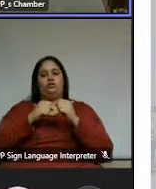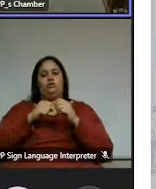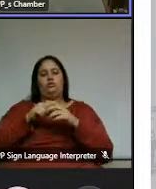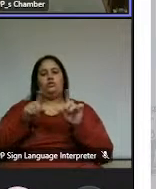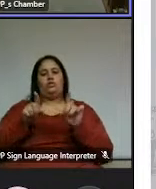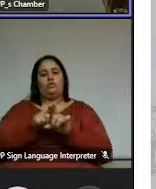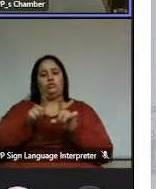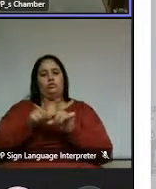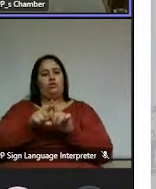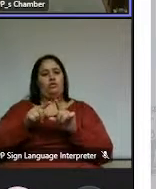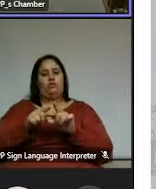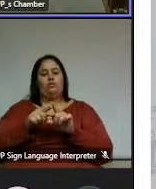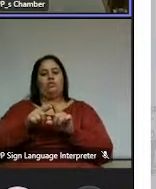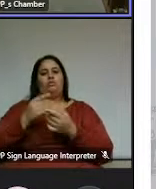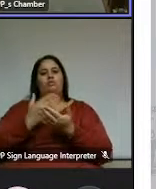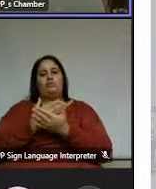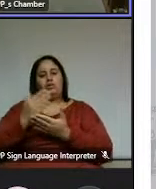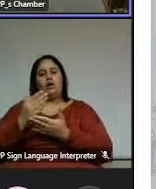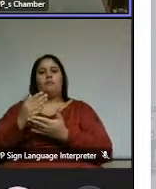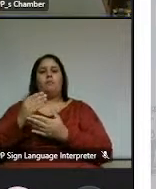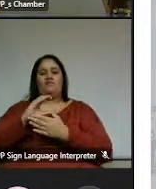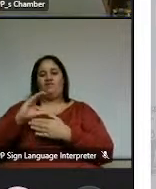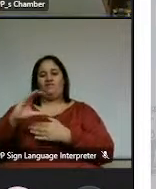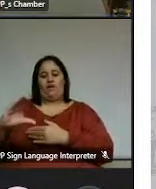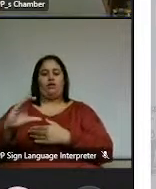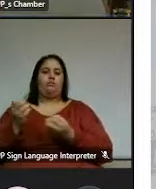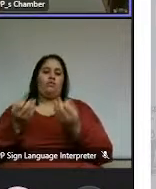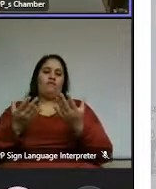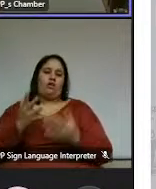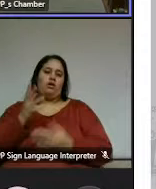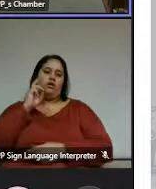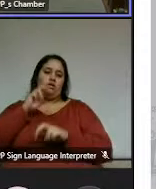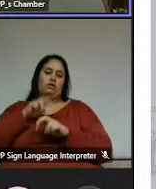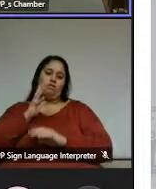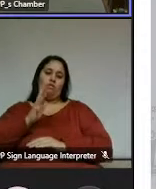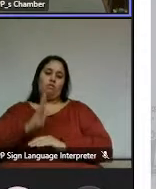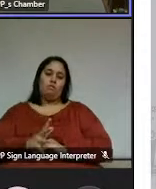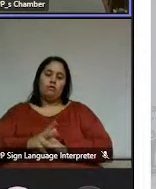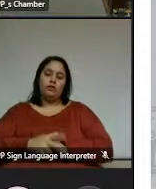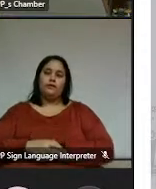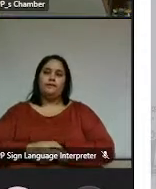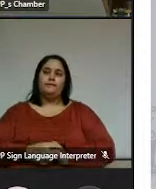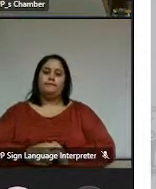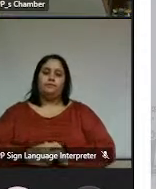also absorb some funding in addition.